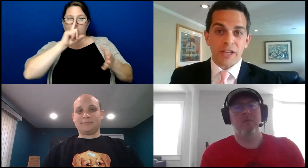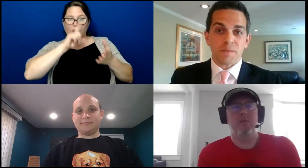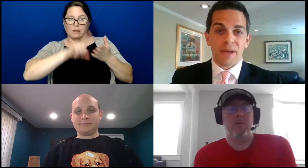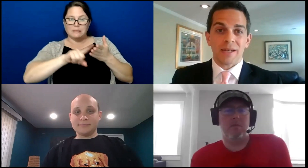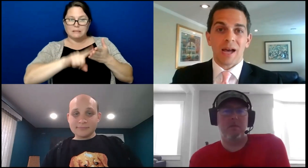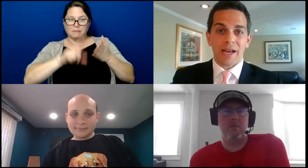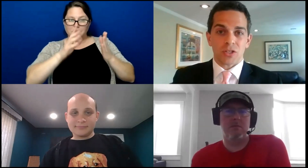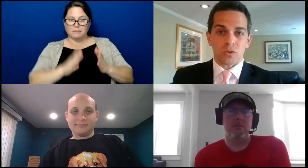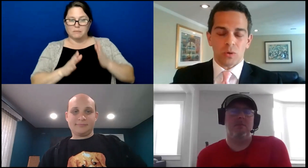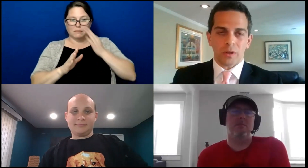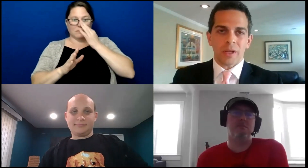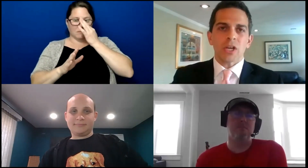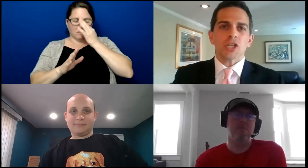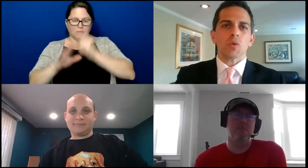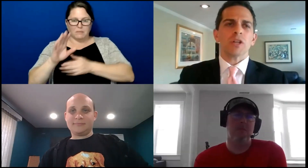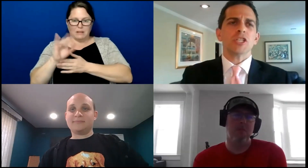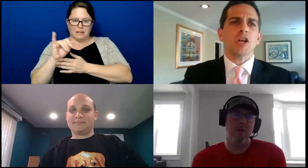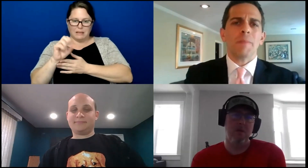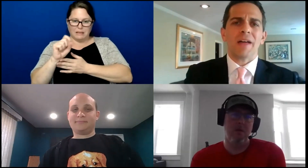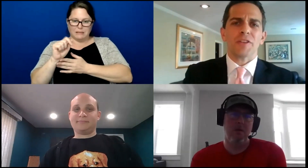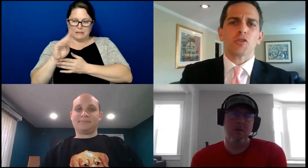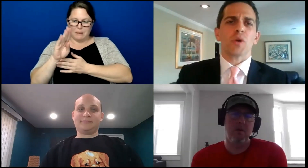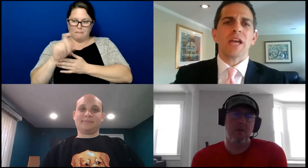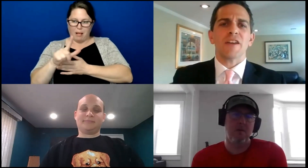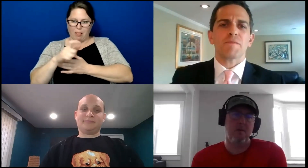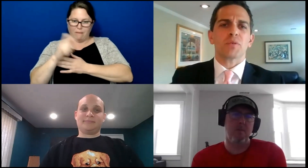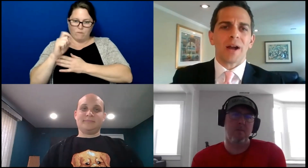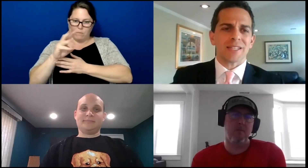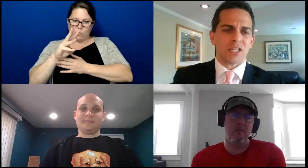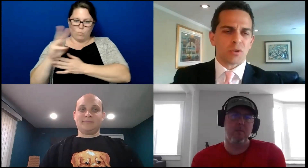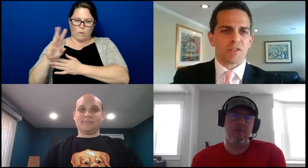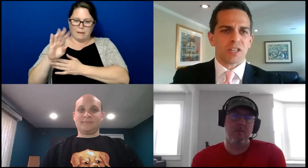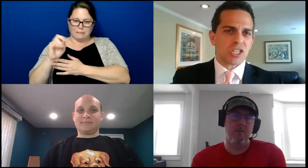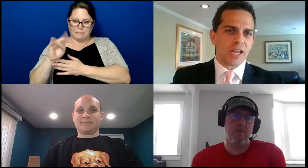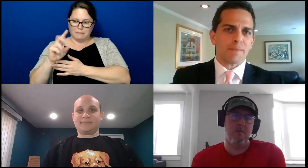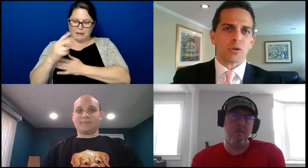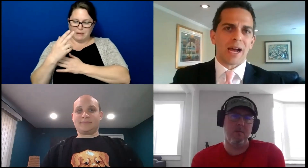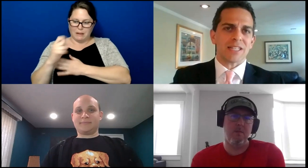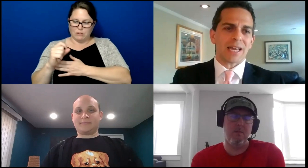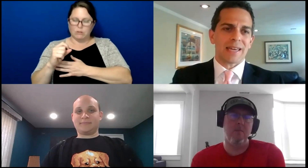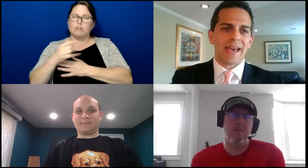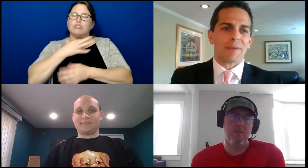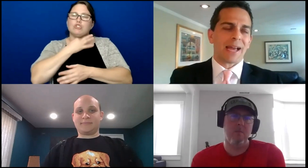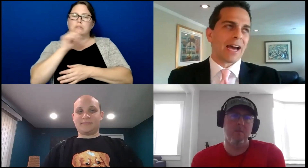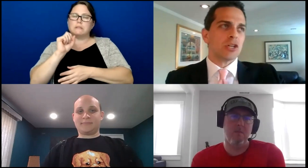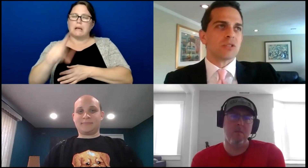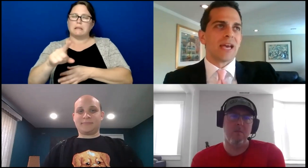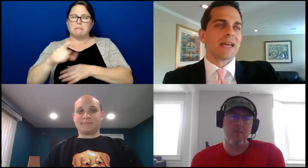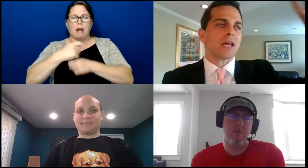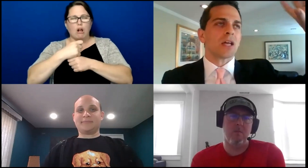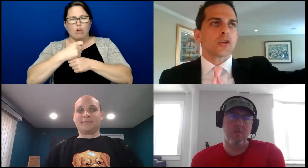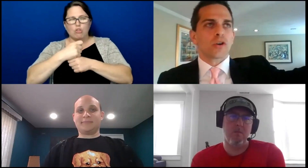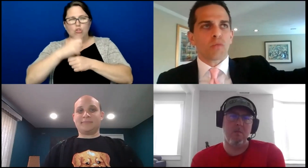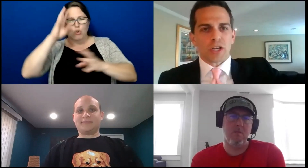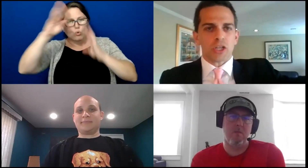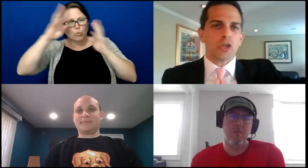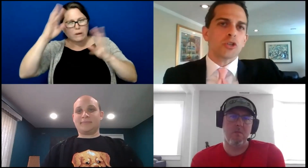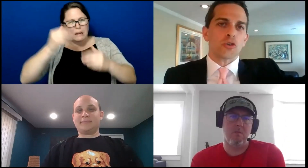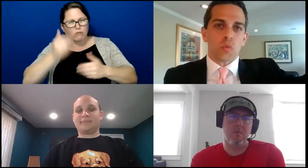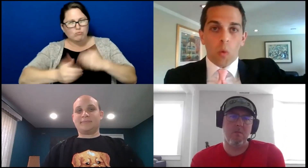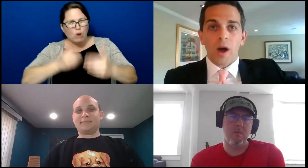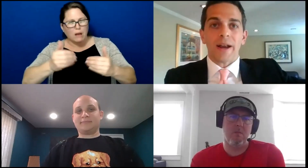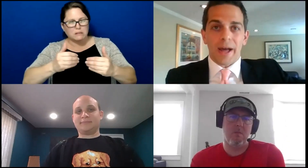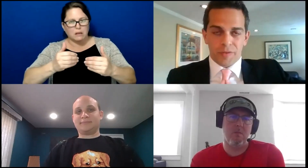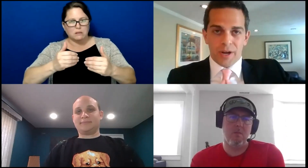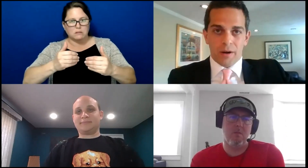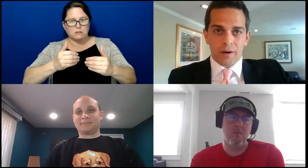Sweeney, West Bend High School. She wants to know about the creative process, sort of conceptualizing a game. Like, how do you take sort of what